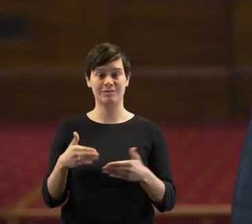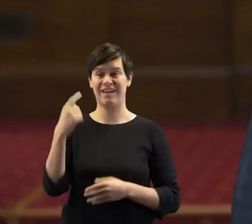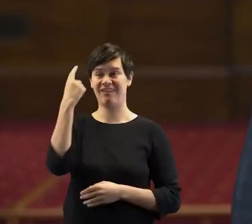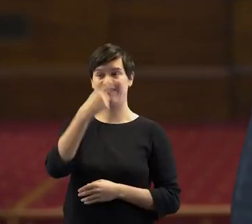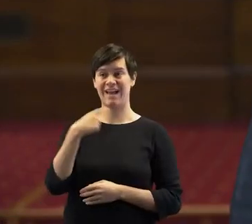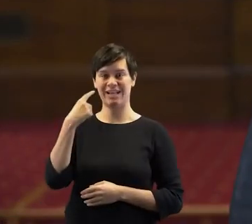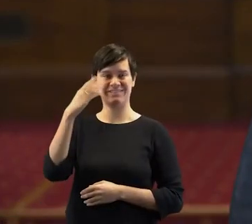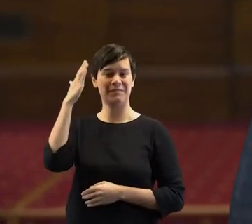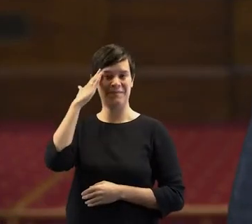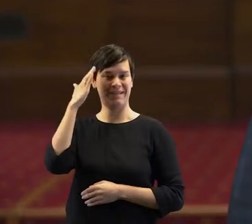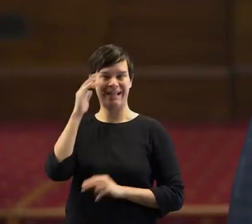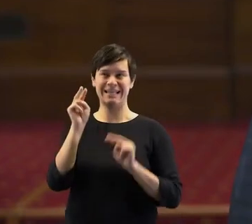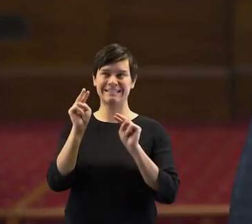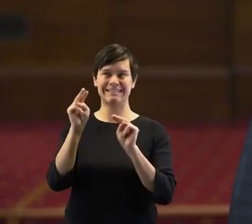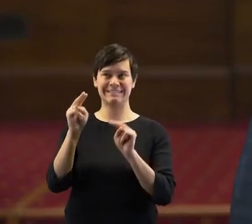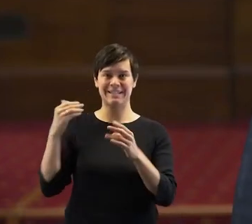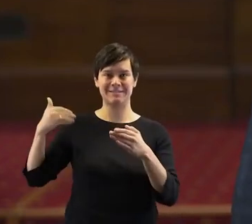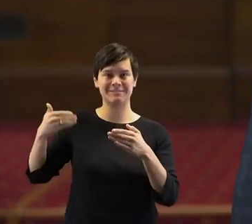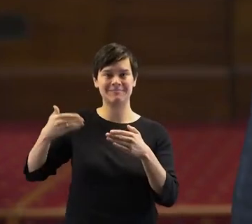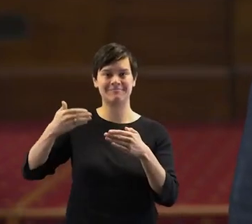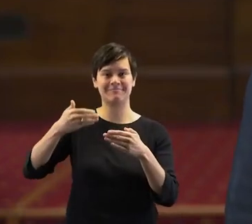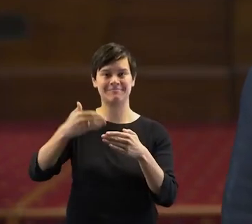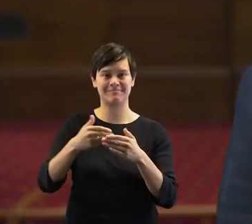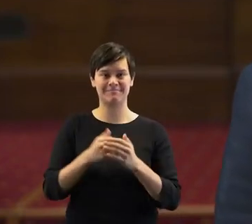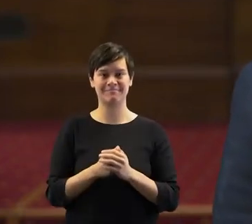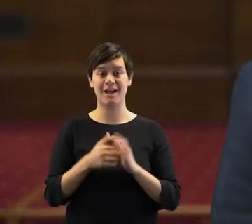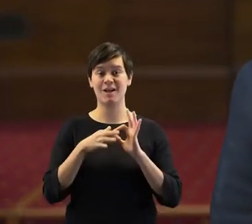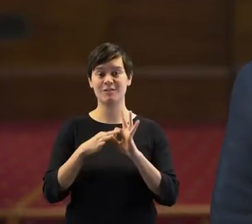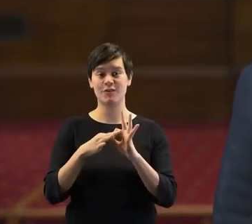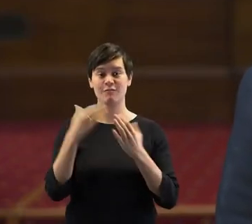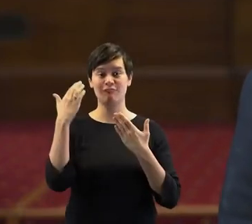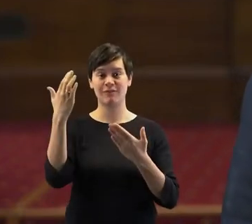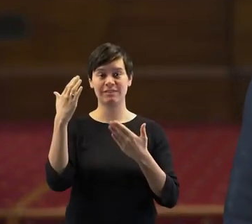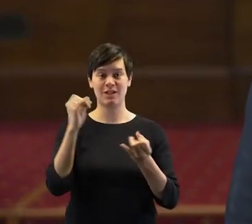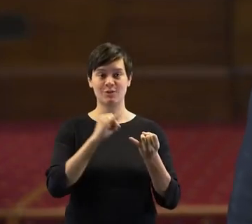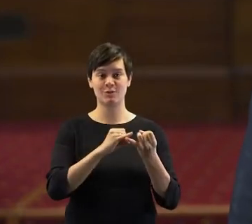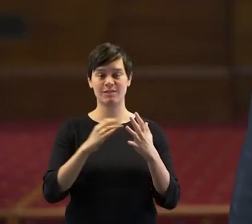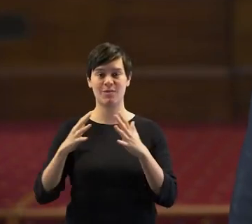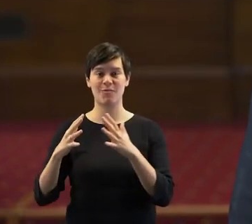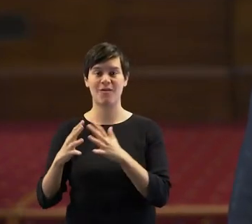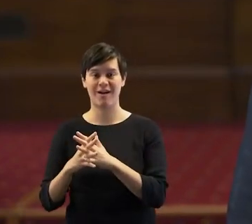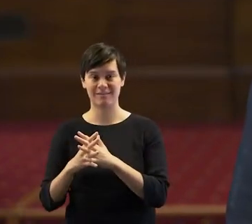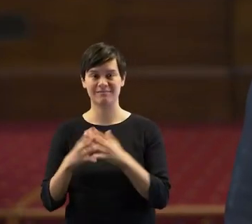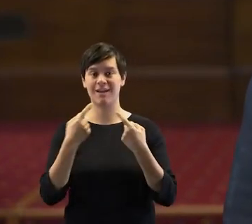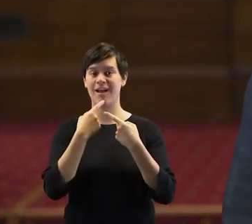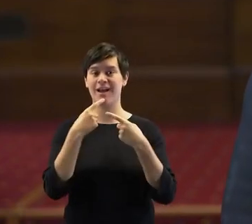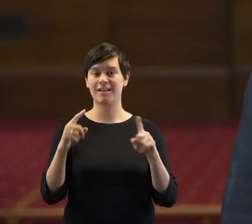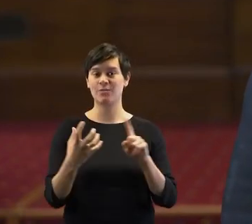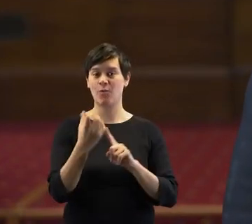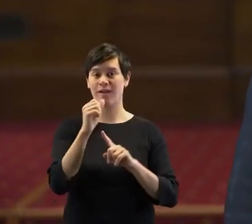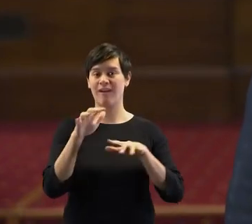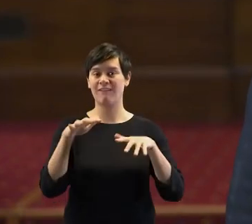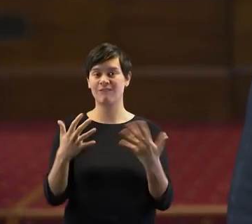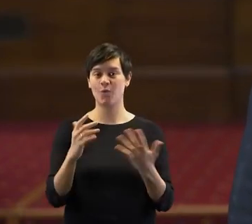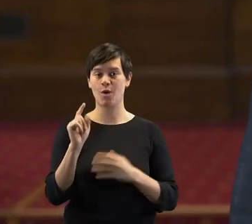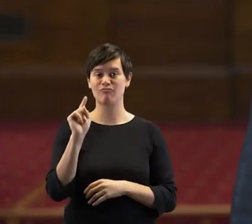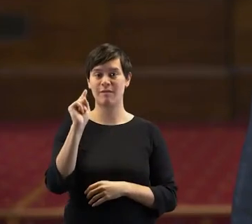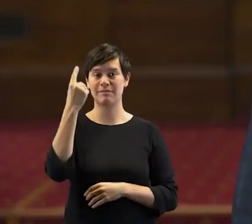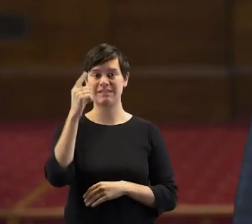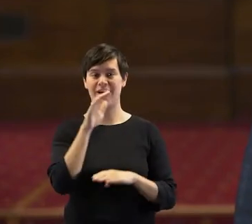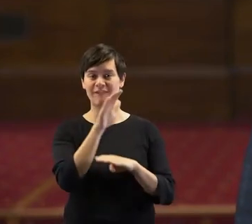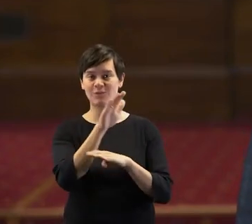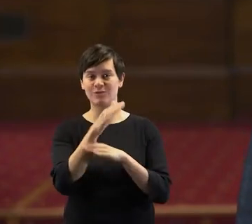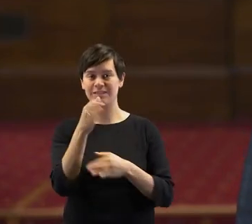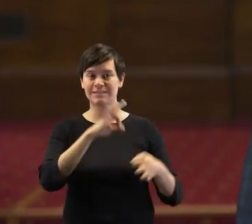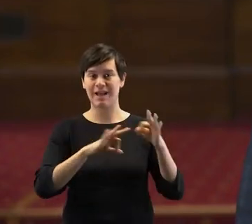I'd now like to introduce a voice and face we've seen and heard a lot of in the last few months, Associate Professor Susie Wiles, to announce the winner